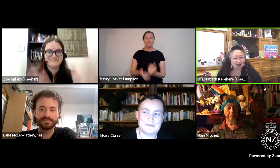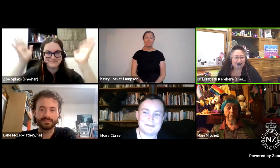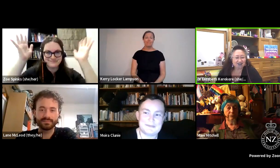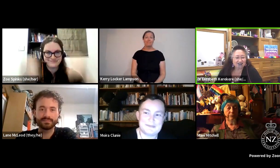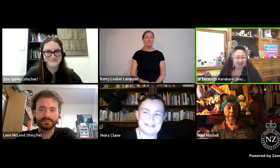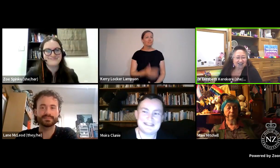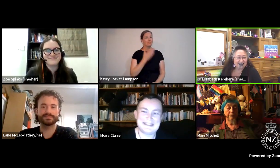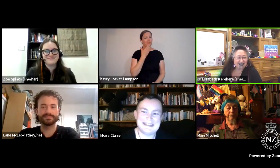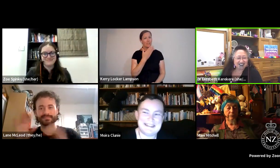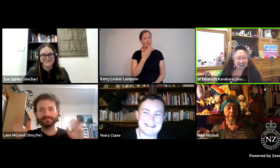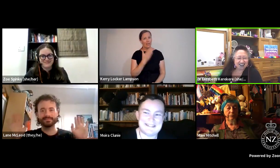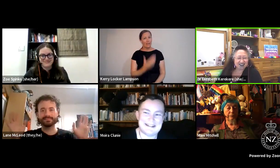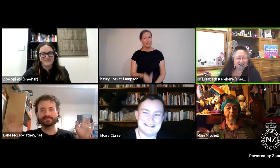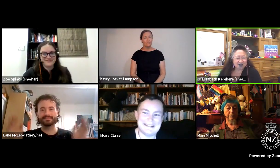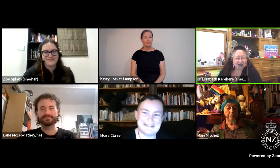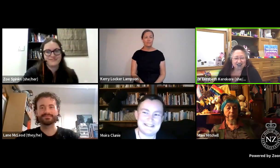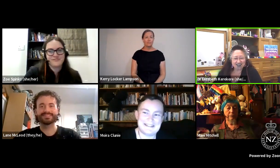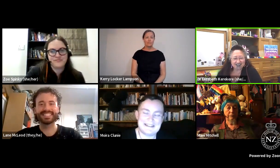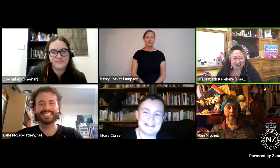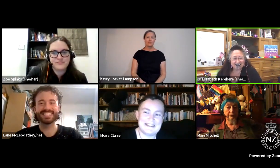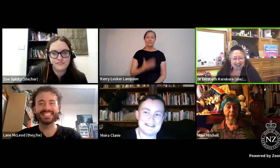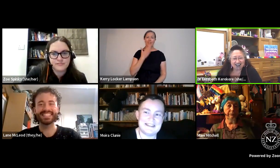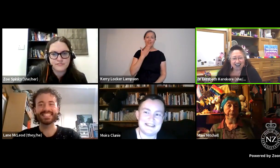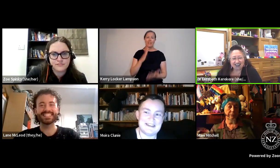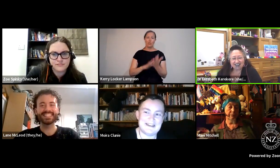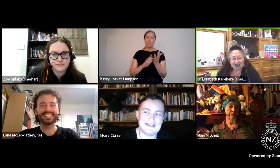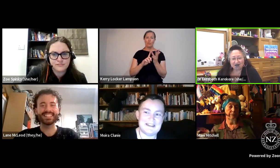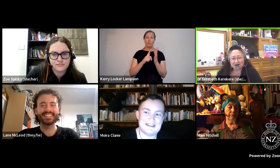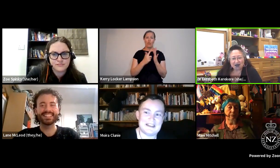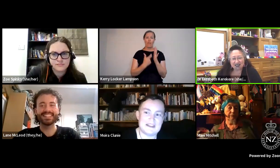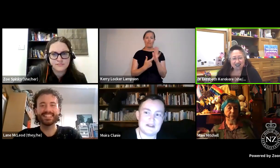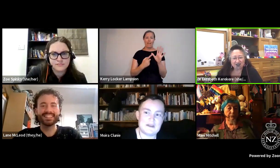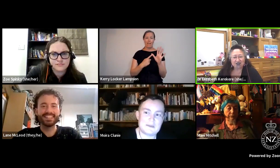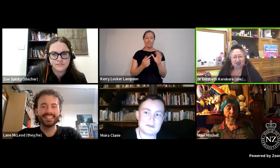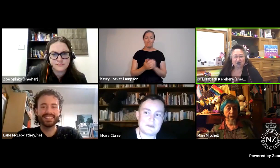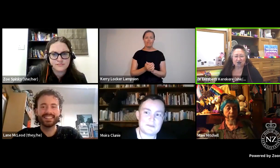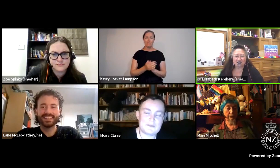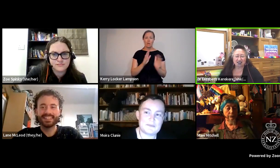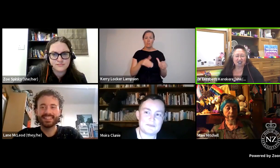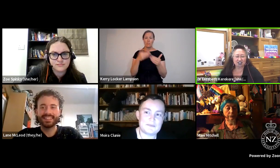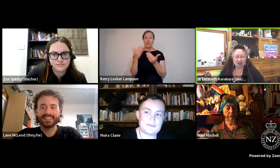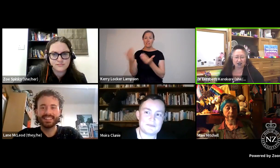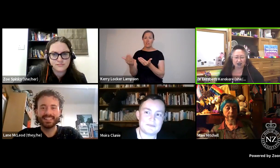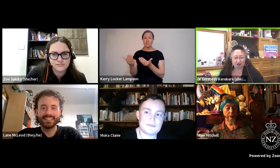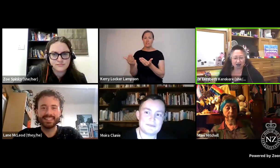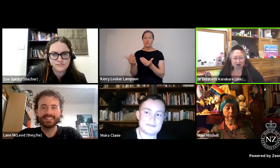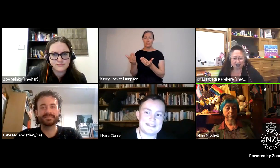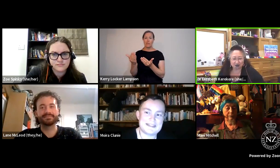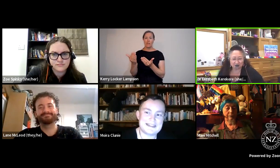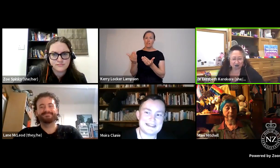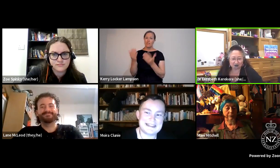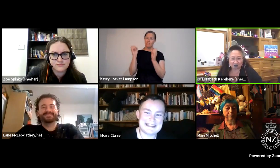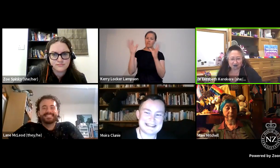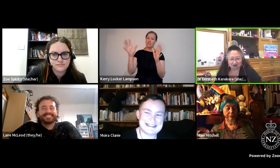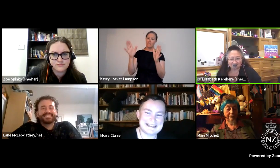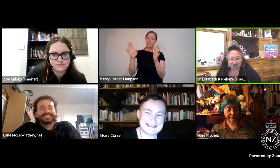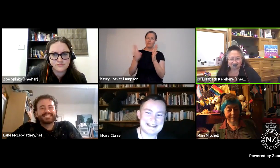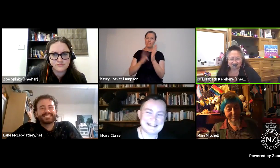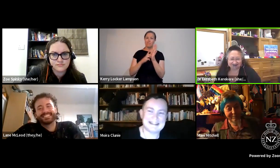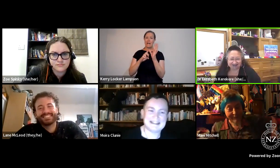Kia ora. Thank you, Moira. And you. I'm going to pass over to the legendary Marnie Mitchell.